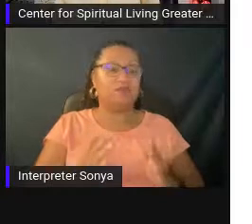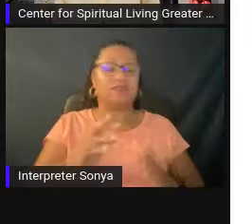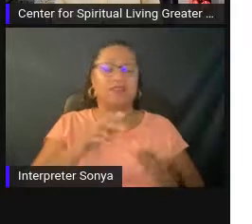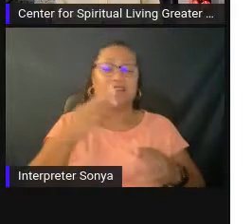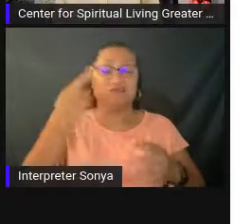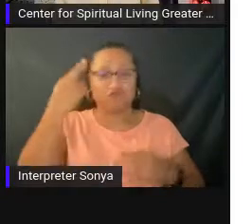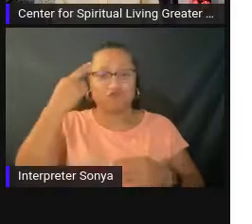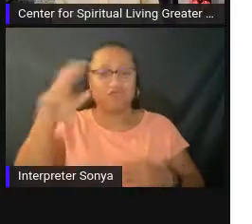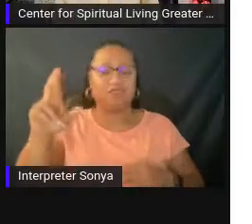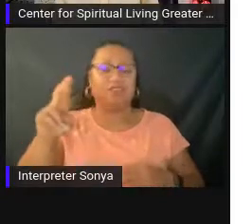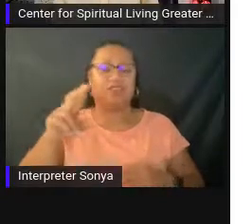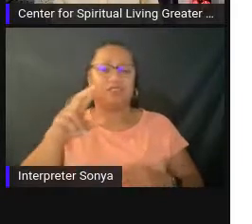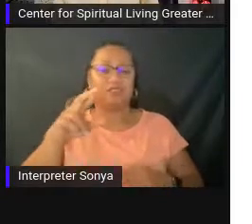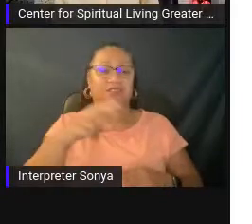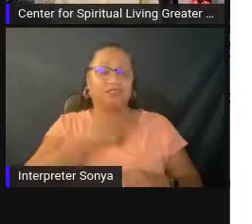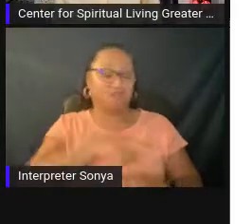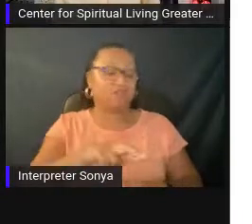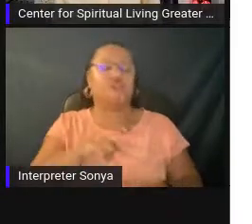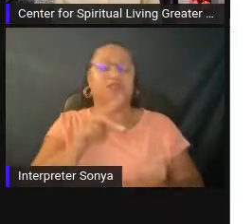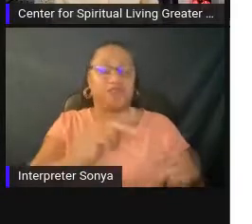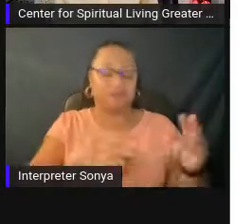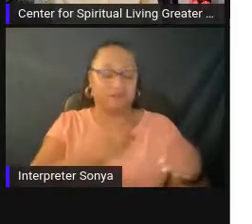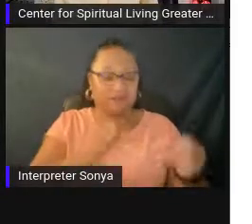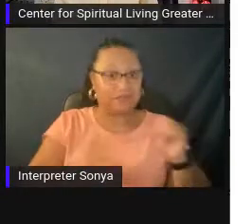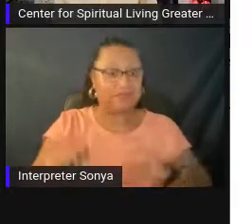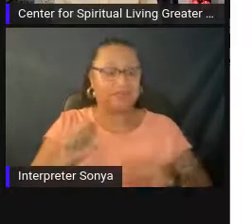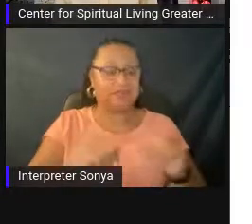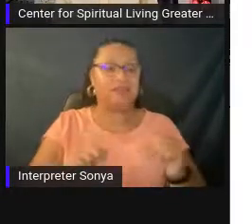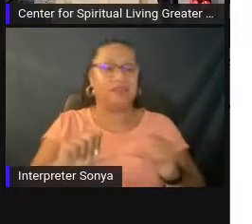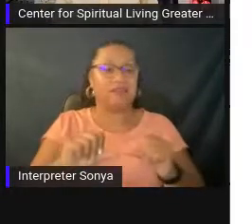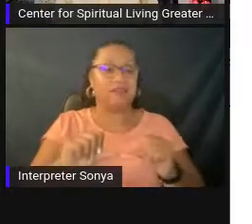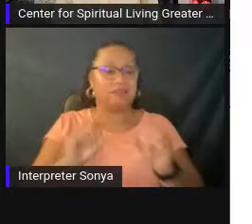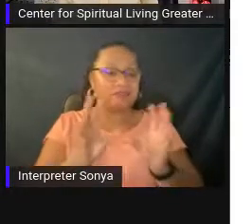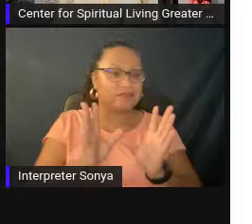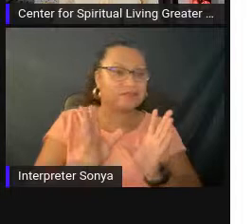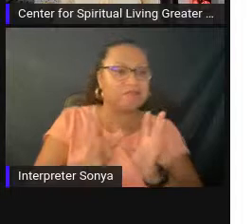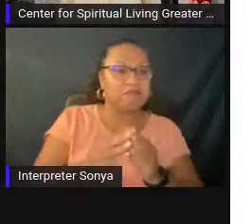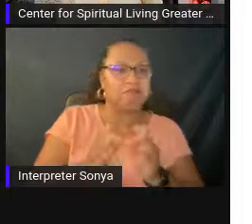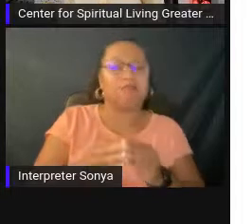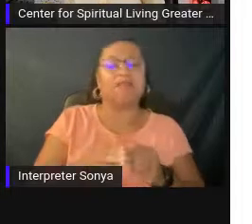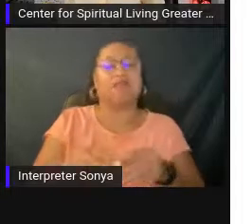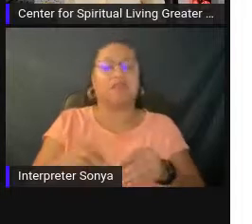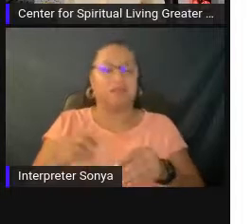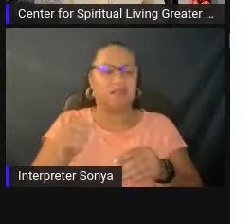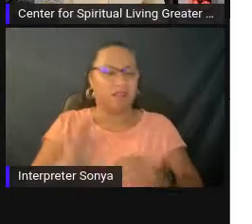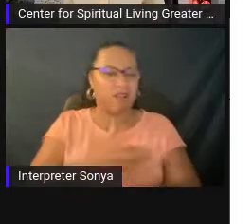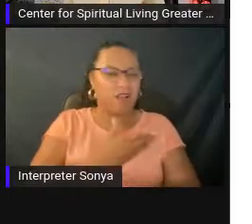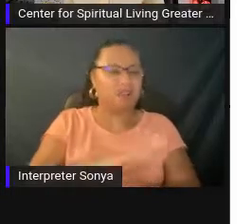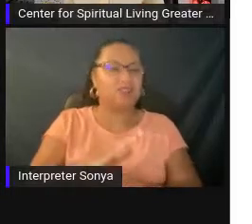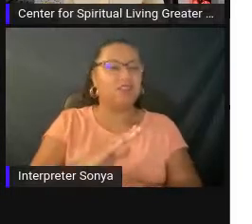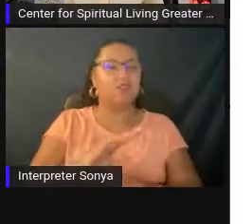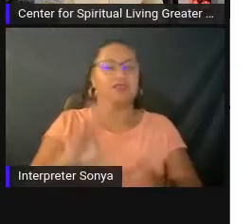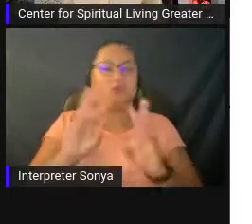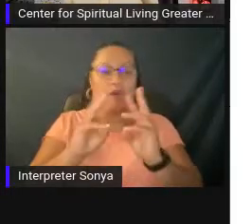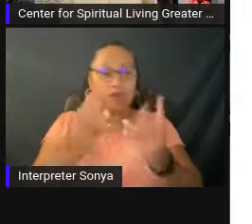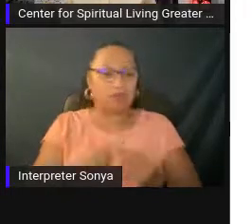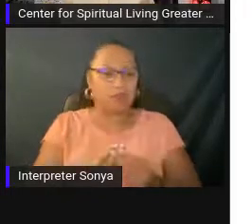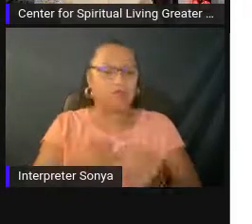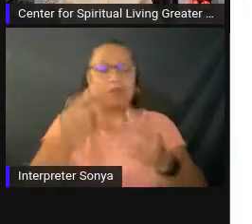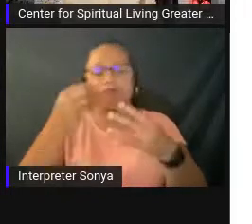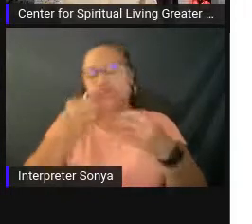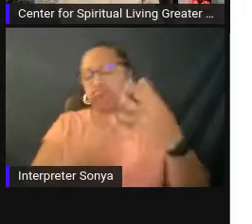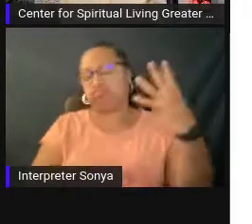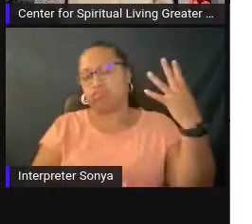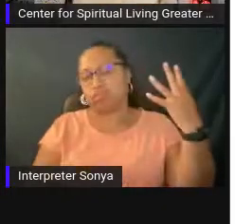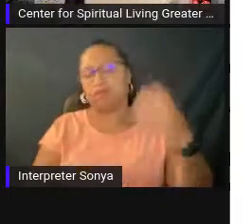numerous spiritual centers, university concert series, and musical workshops.